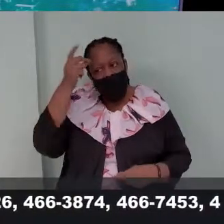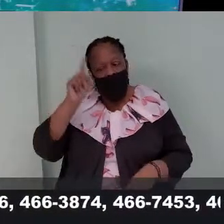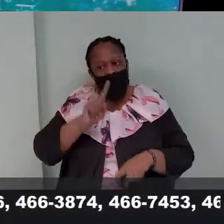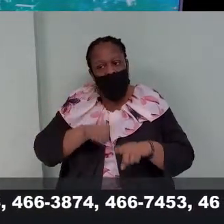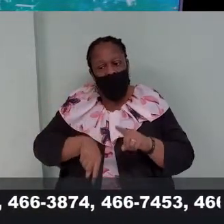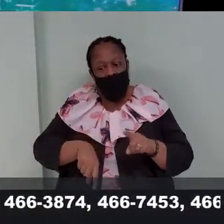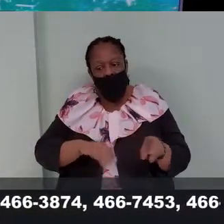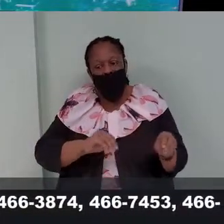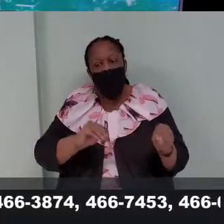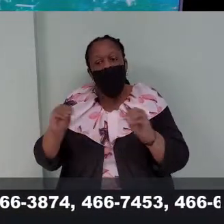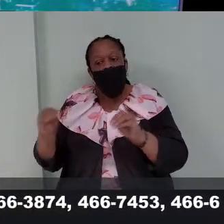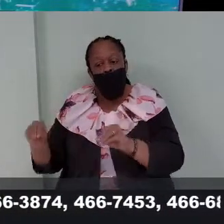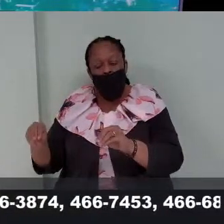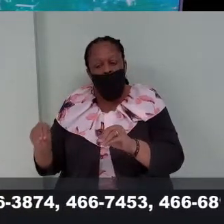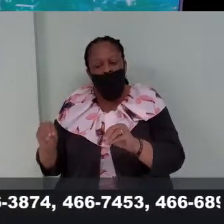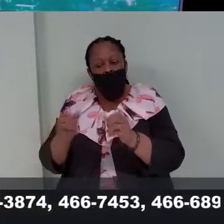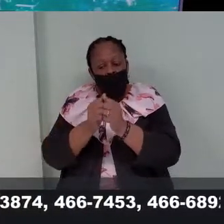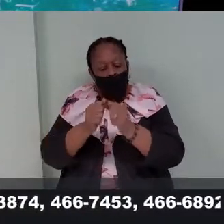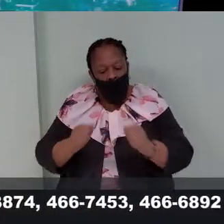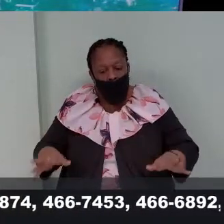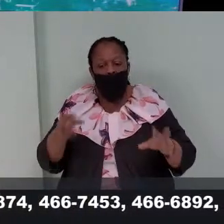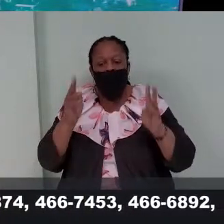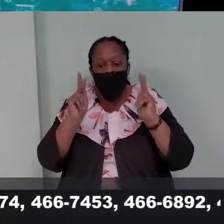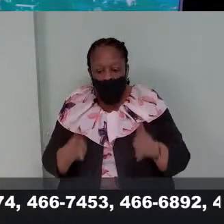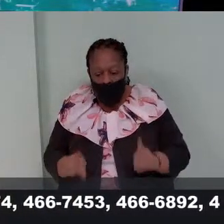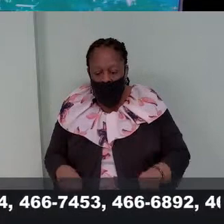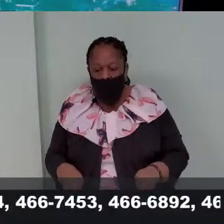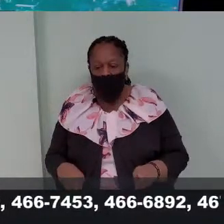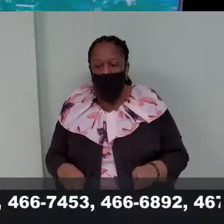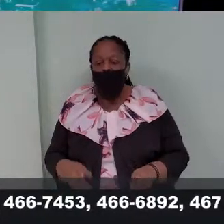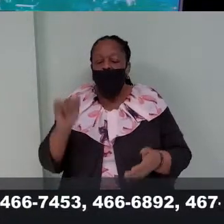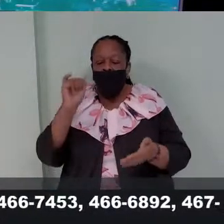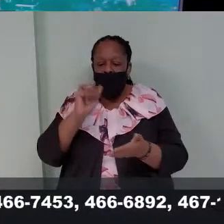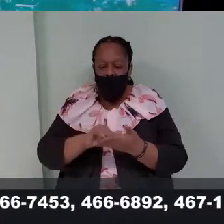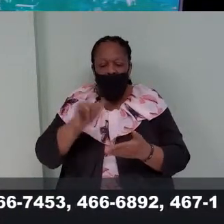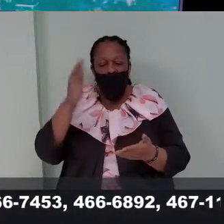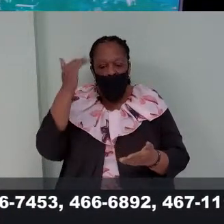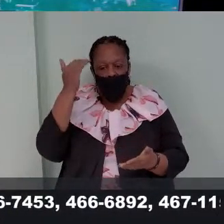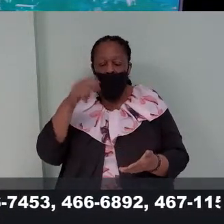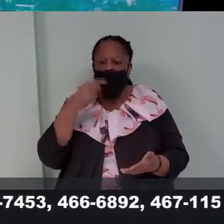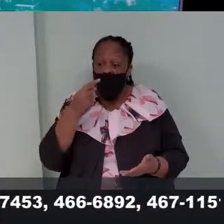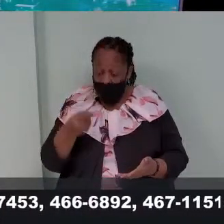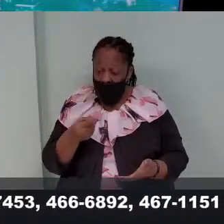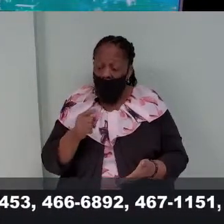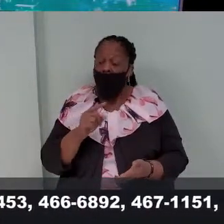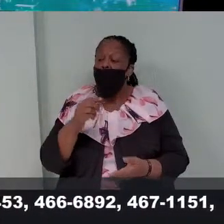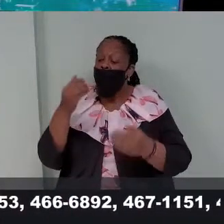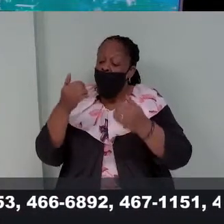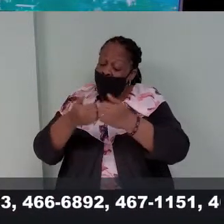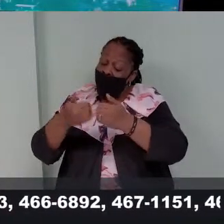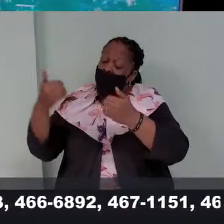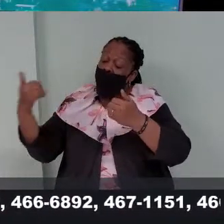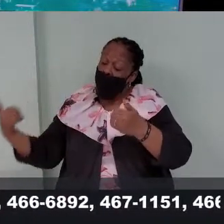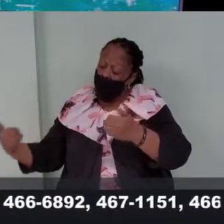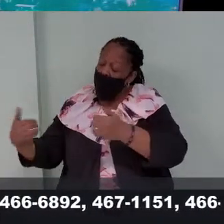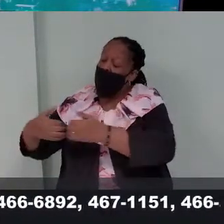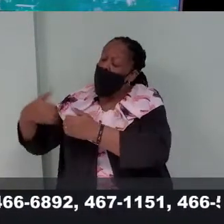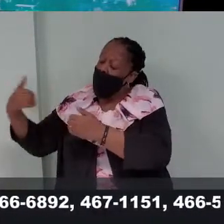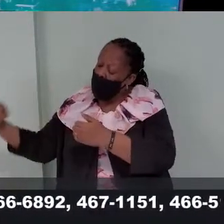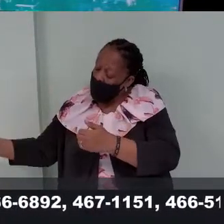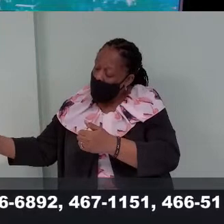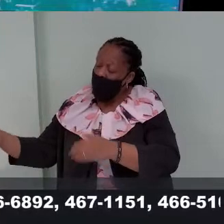B without your help. And that is why we cannot overemphasize the point that you need to do what we have been saying